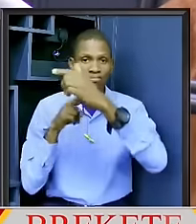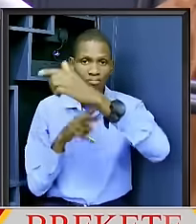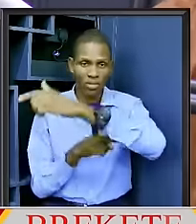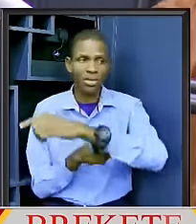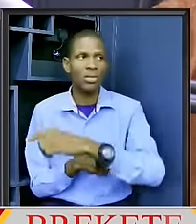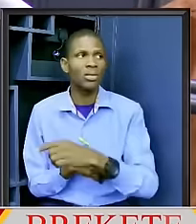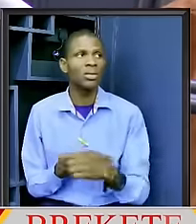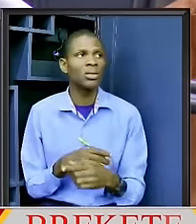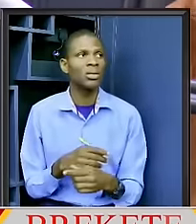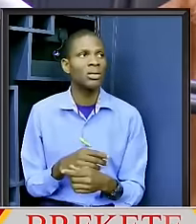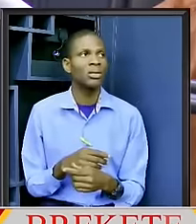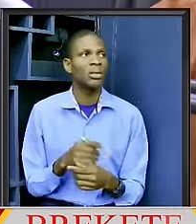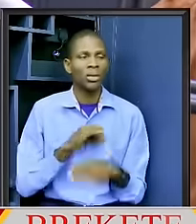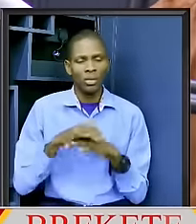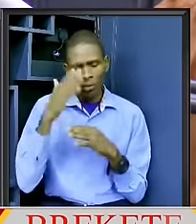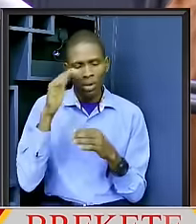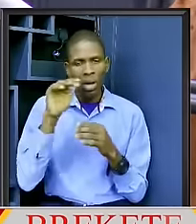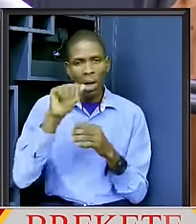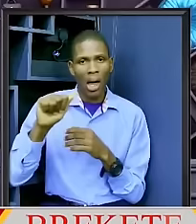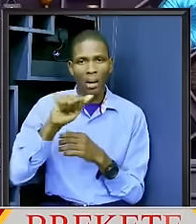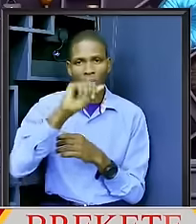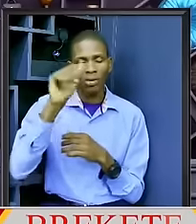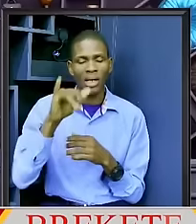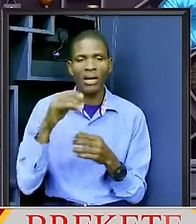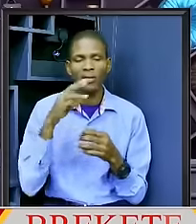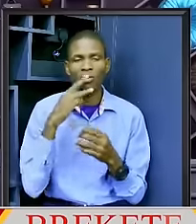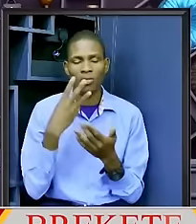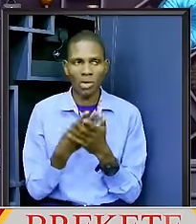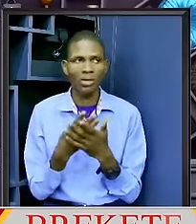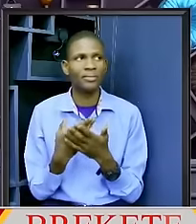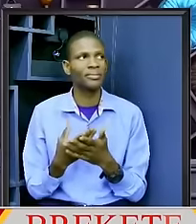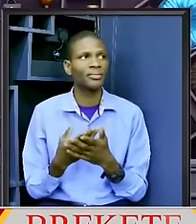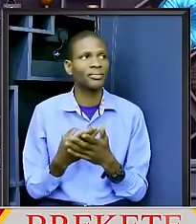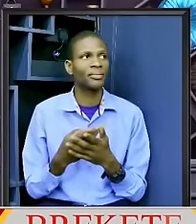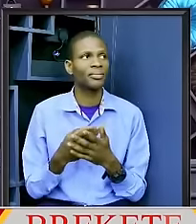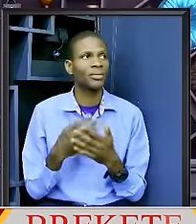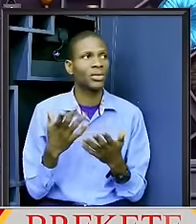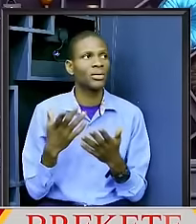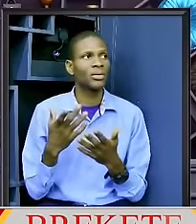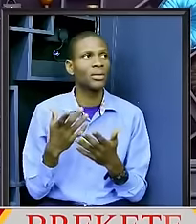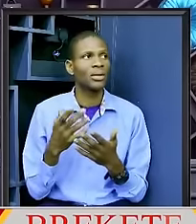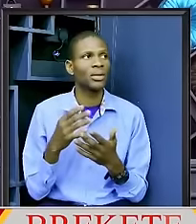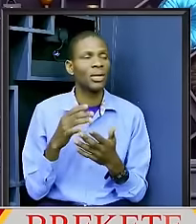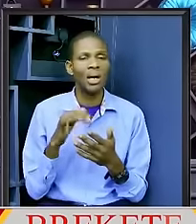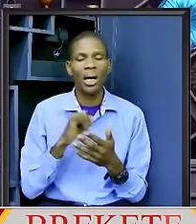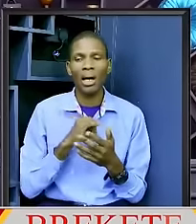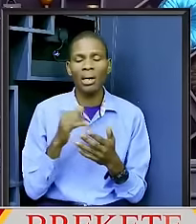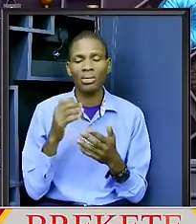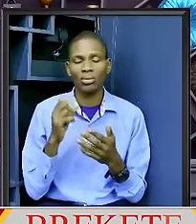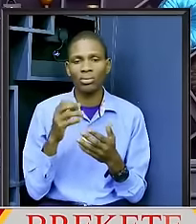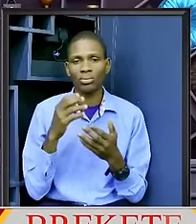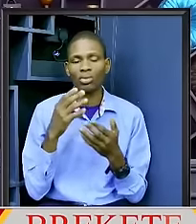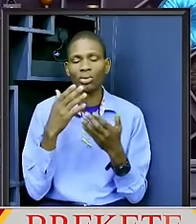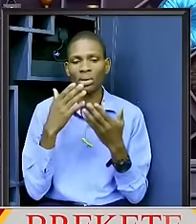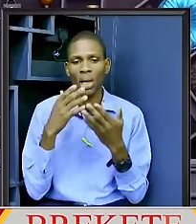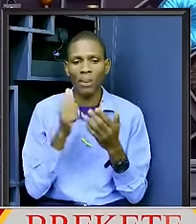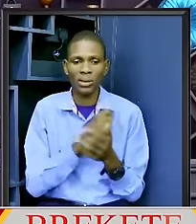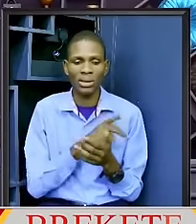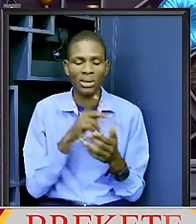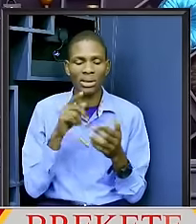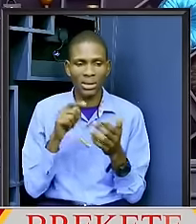sir. We know the way. I know, sir. Be Abuja where we were. Mm-hmm. So, sir, I so much appreciate the fact that you